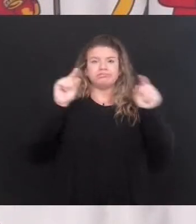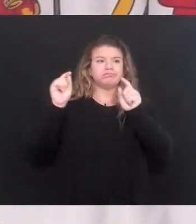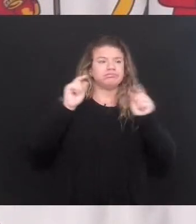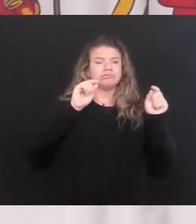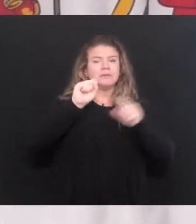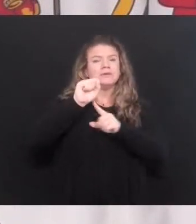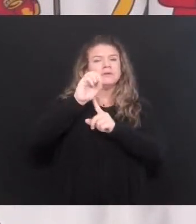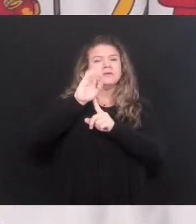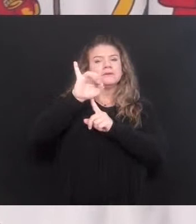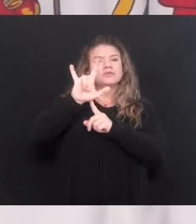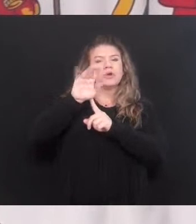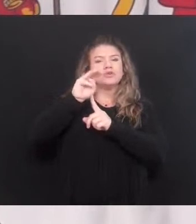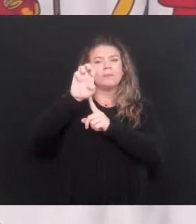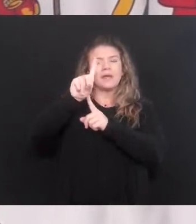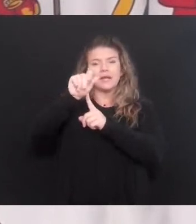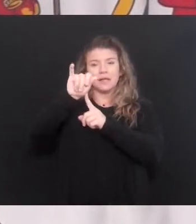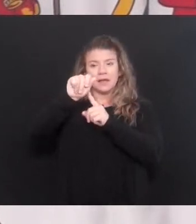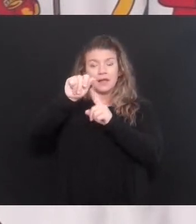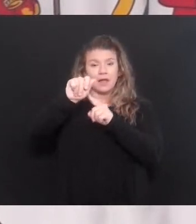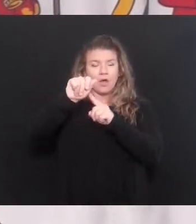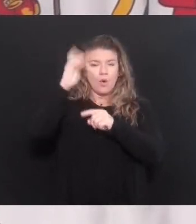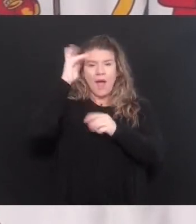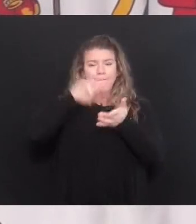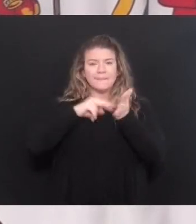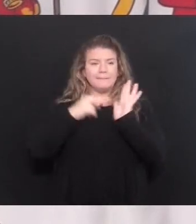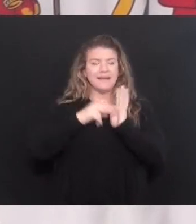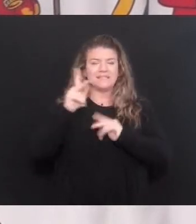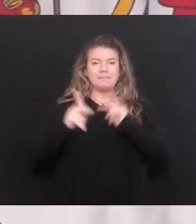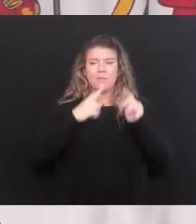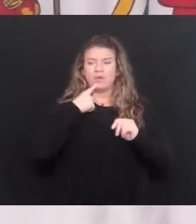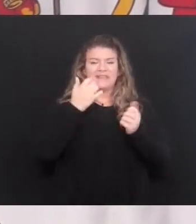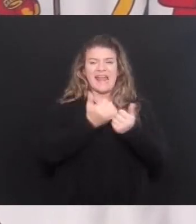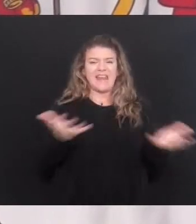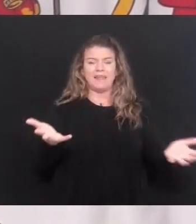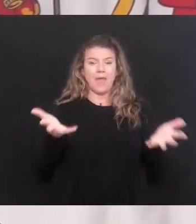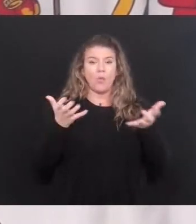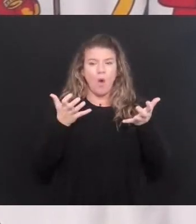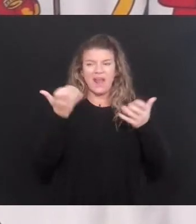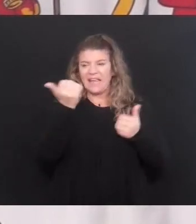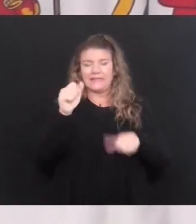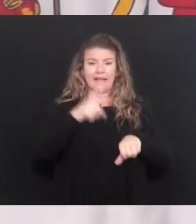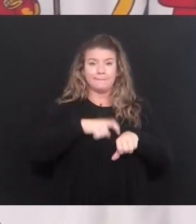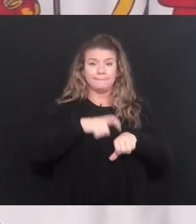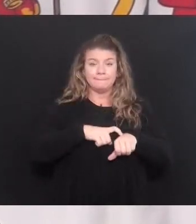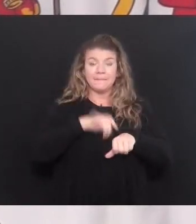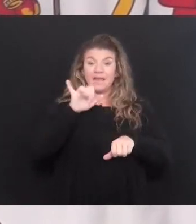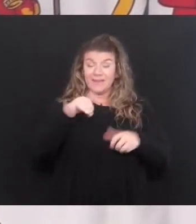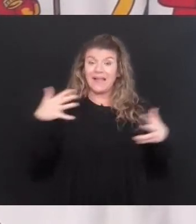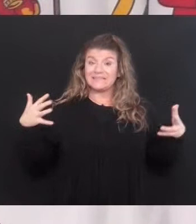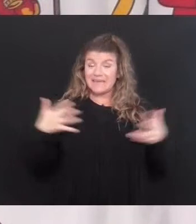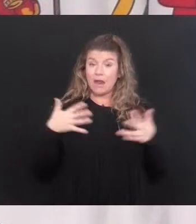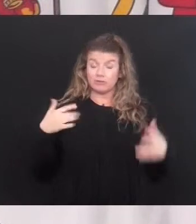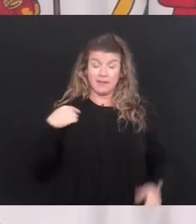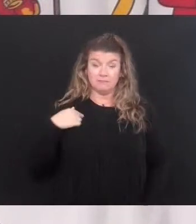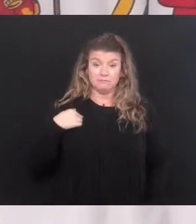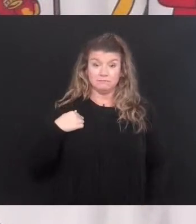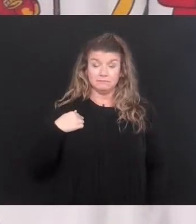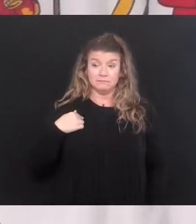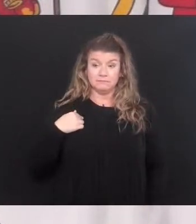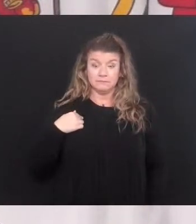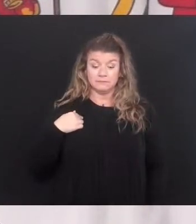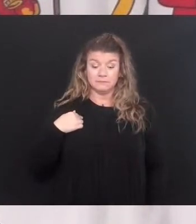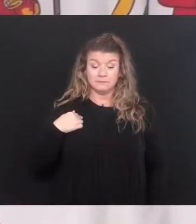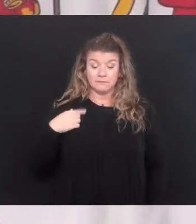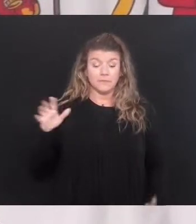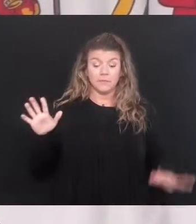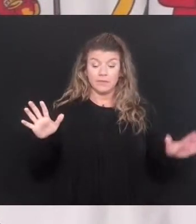can just say anything they want and everything at any time, it scares people. That's all there is to it. Now I am